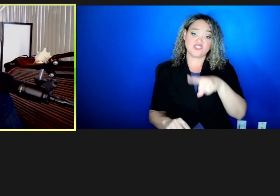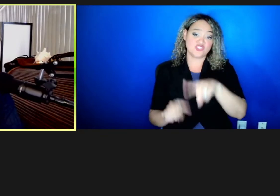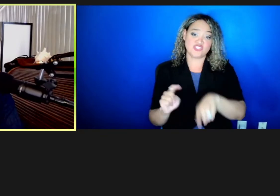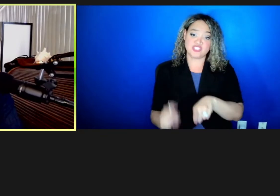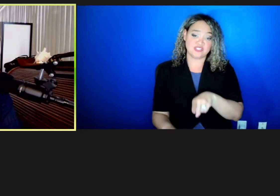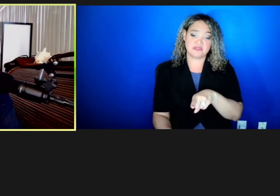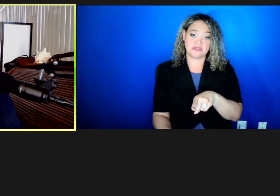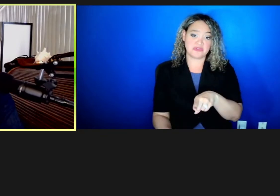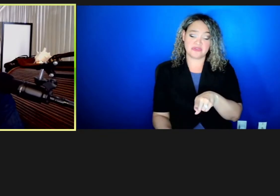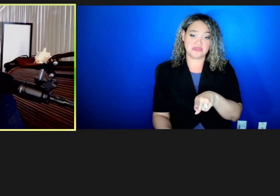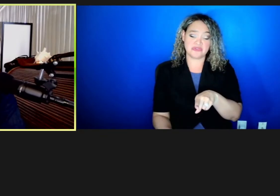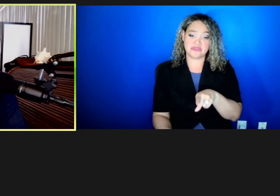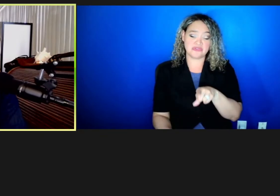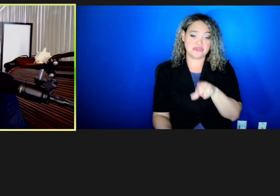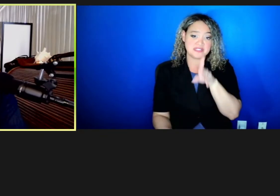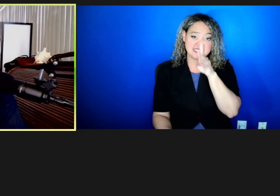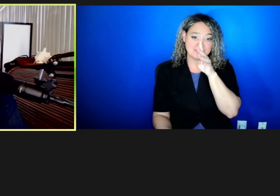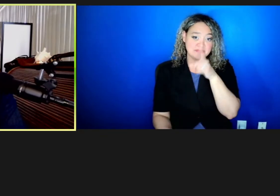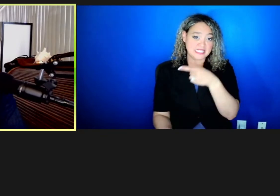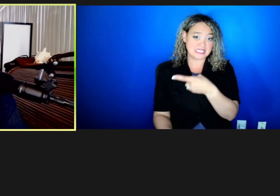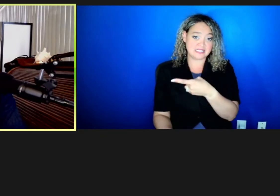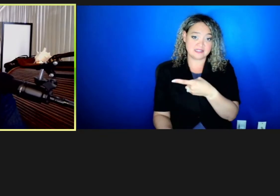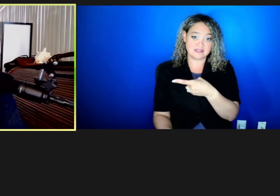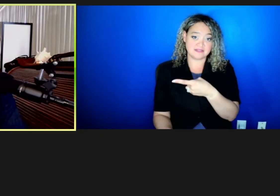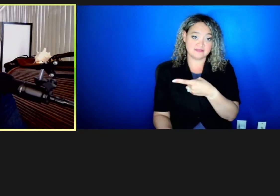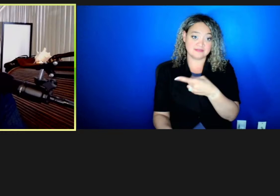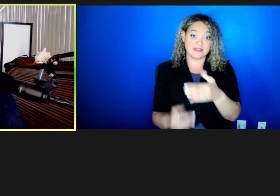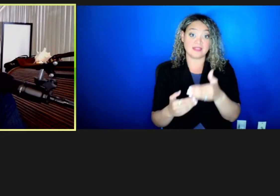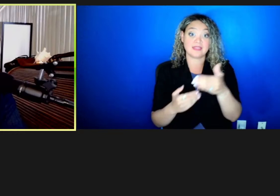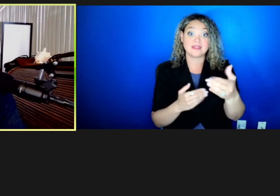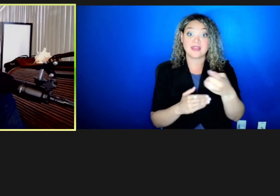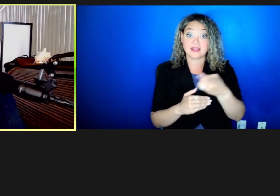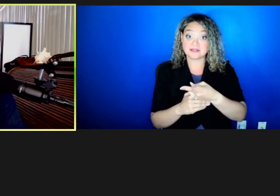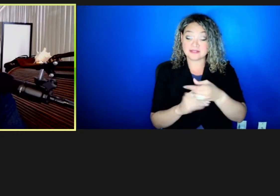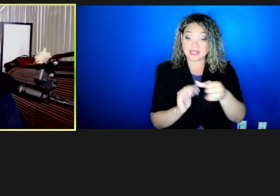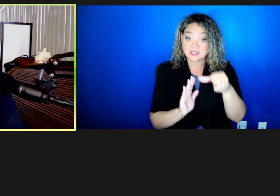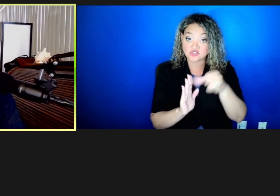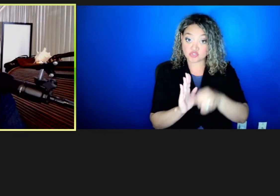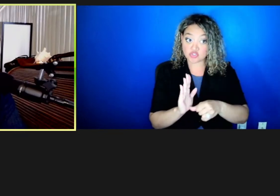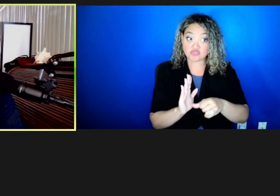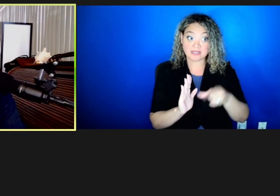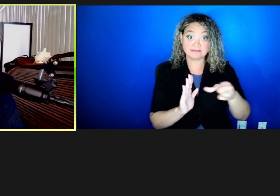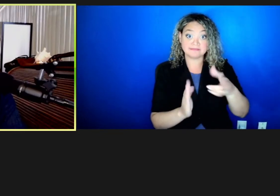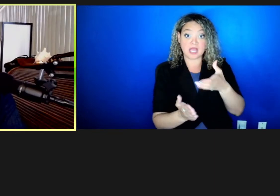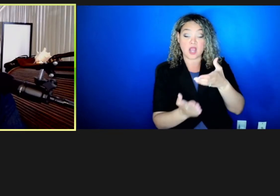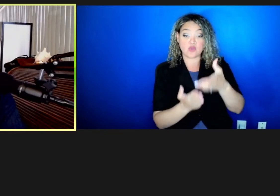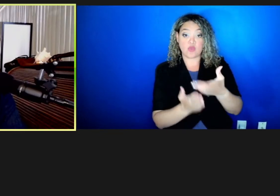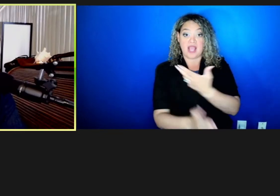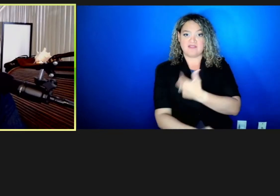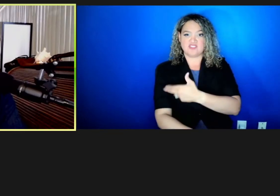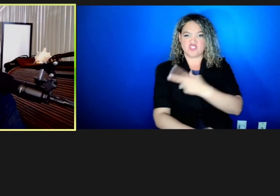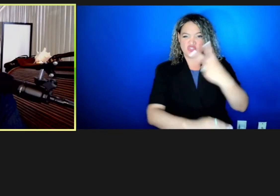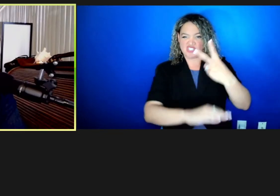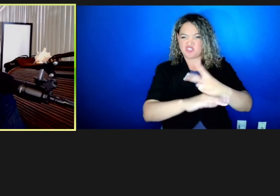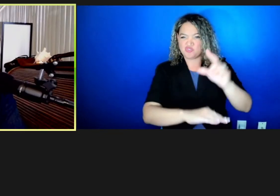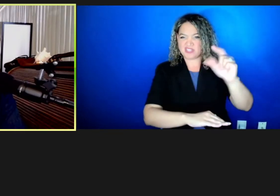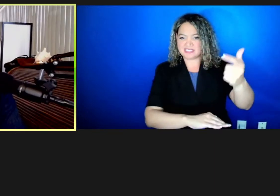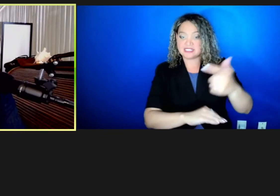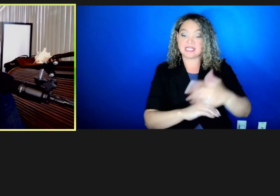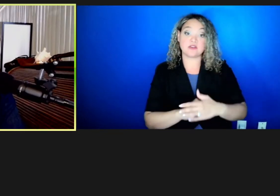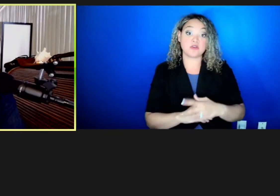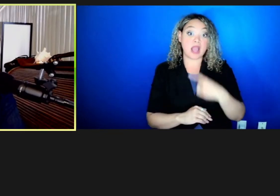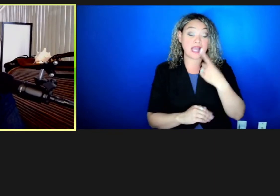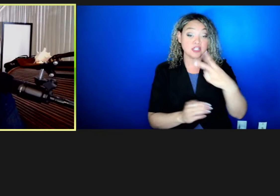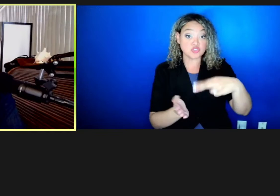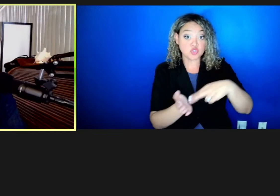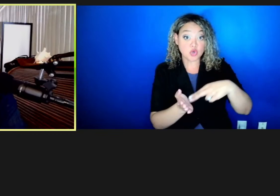speak. The following day was the surgery. I went to the hospital the day after and told the nurses